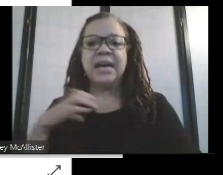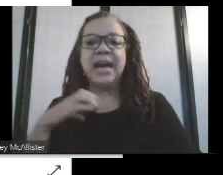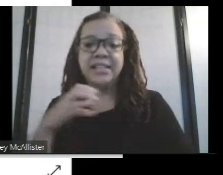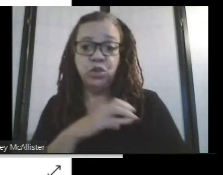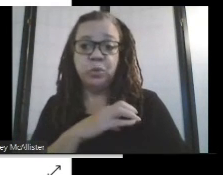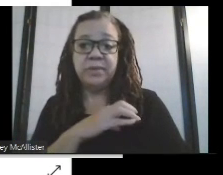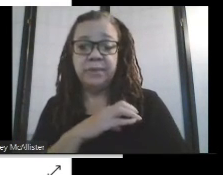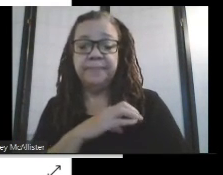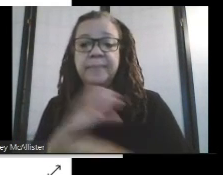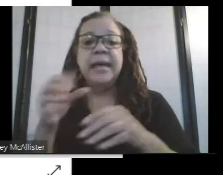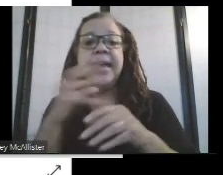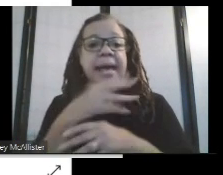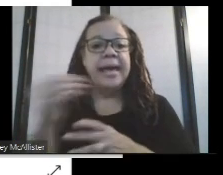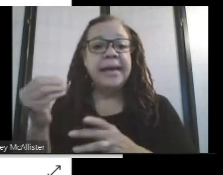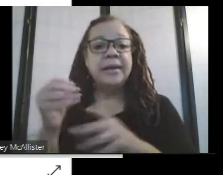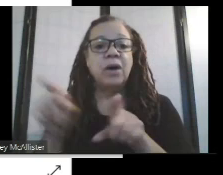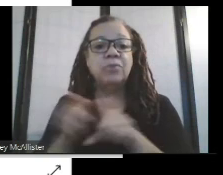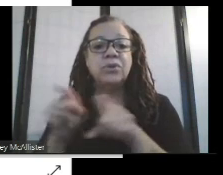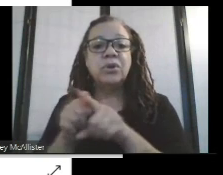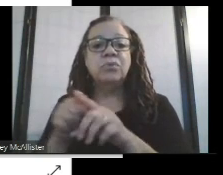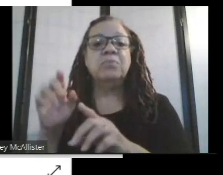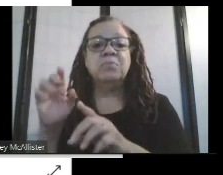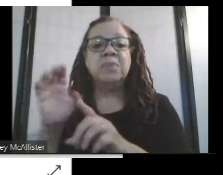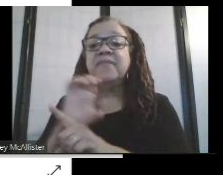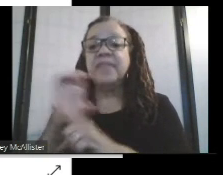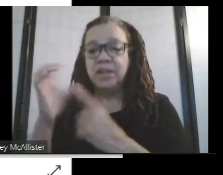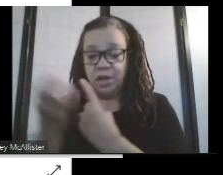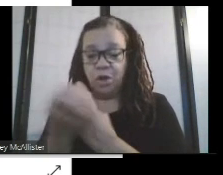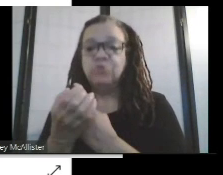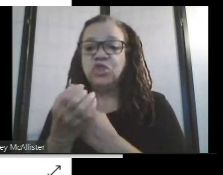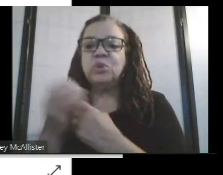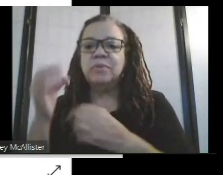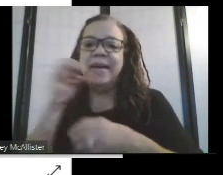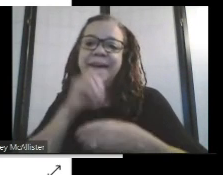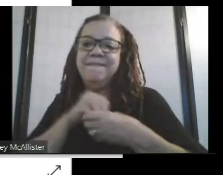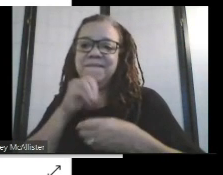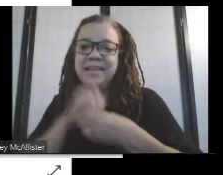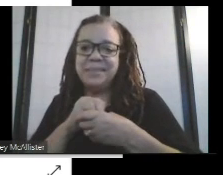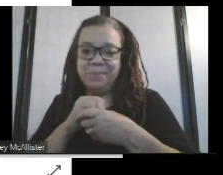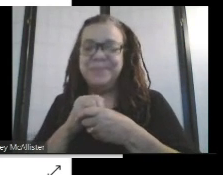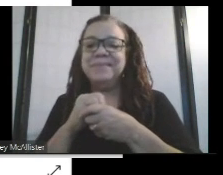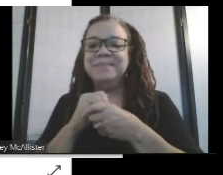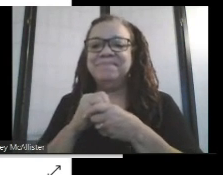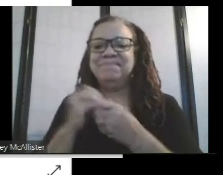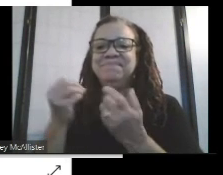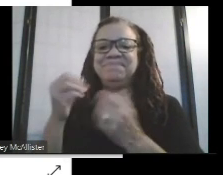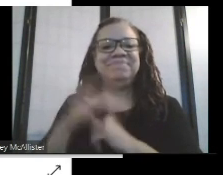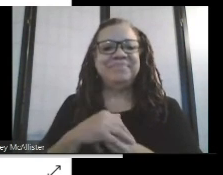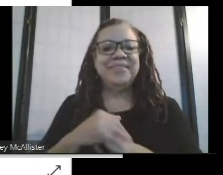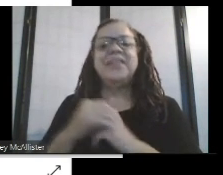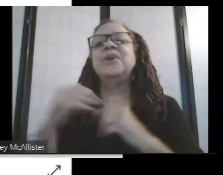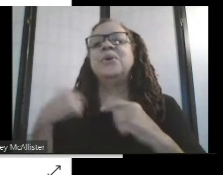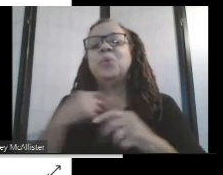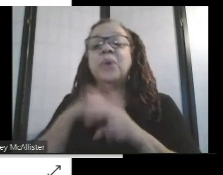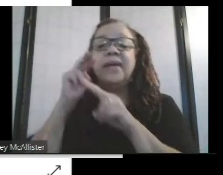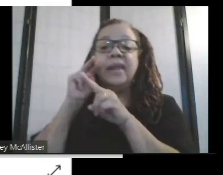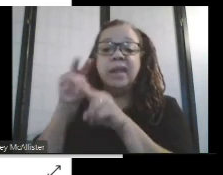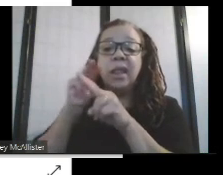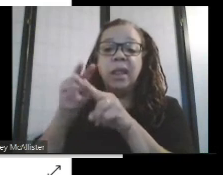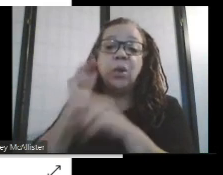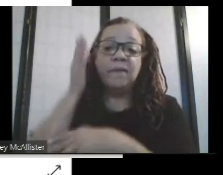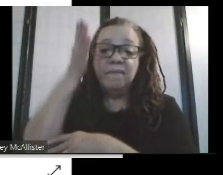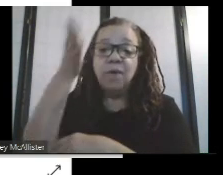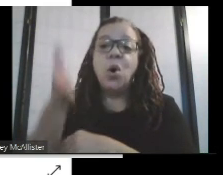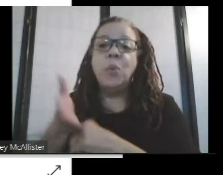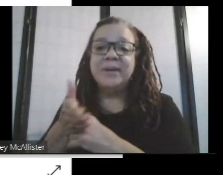Councils, and the Cultural Investment Portfolio Project. Thank you very much. And we look forward